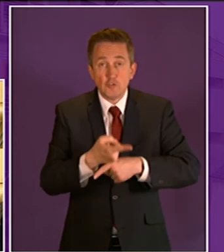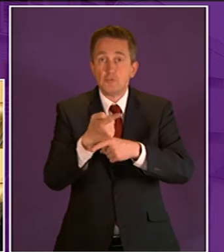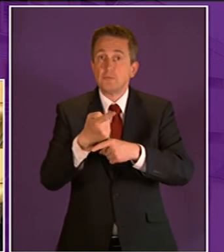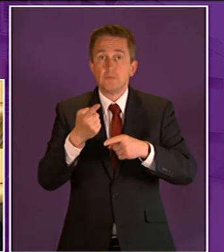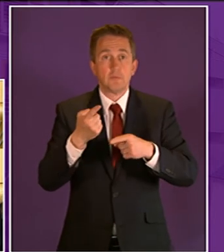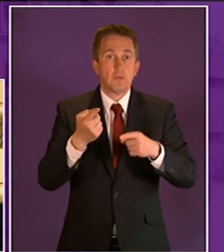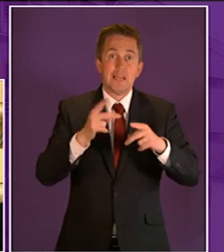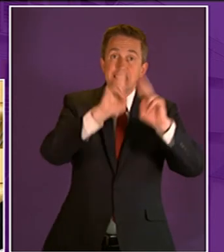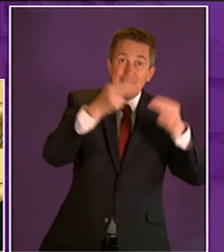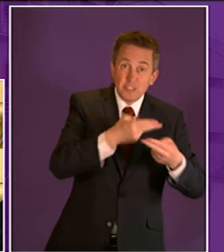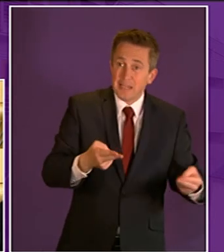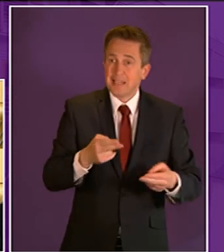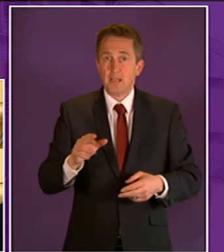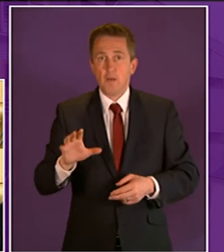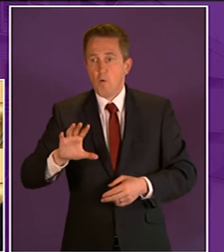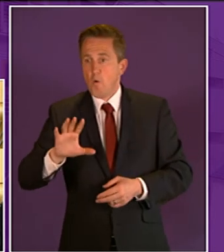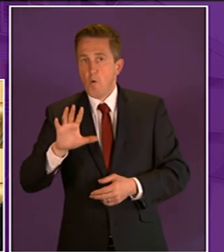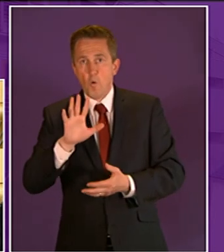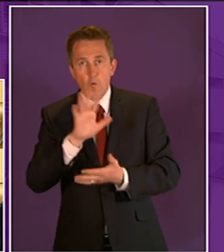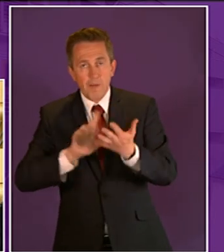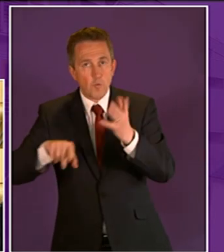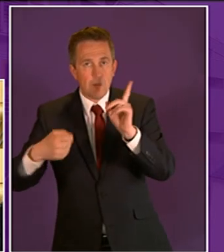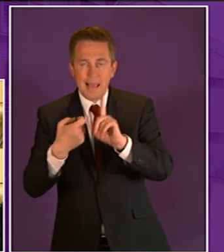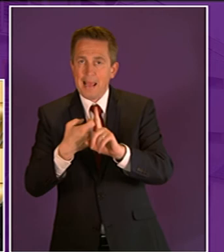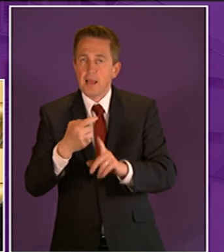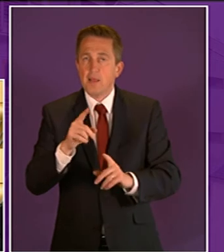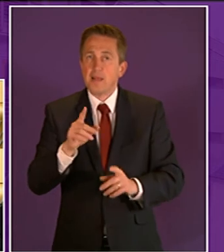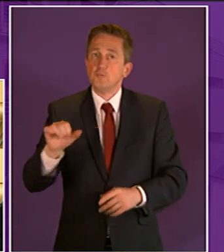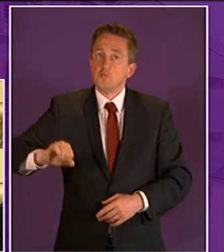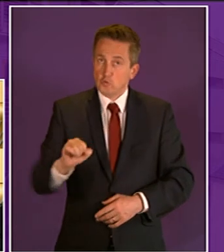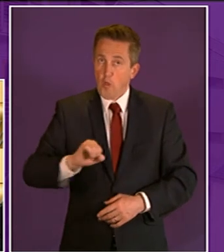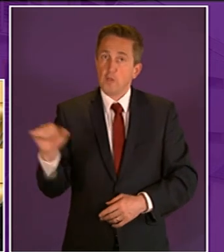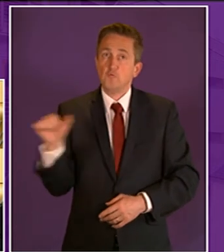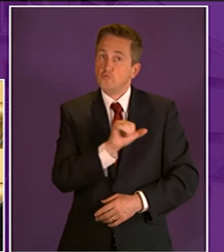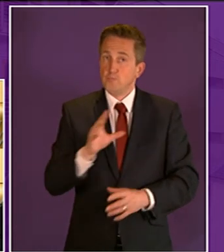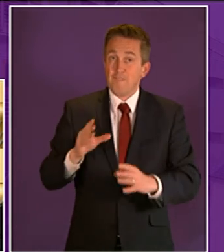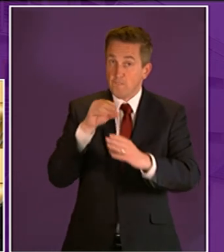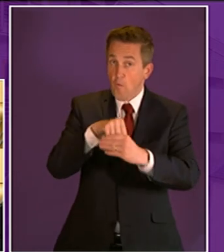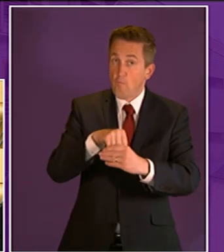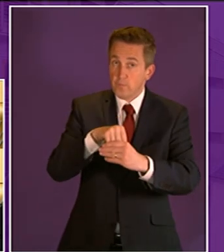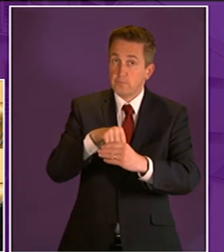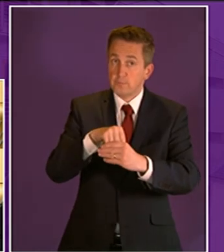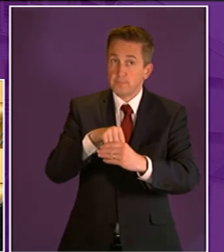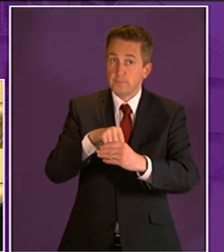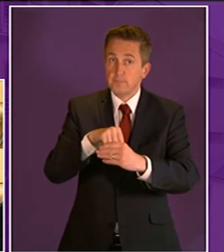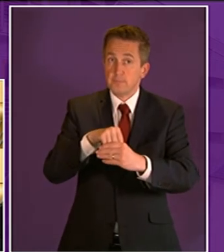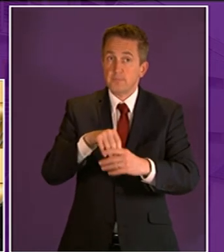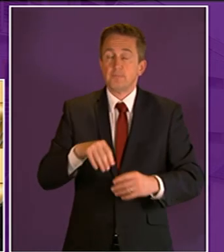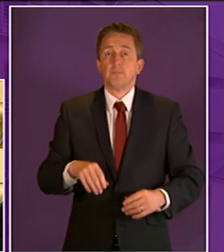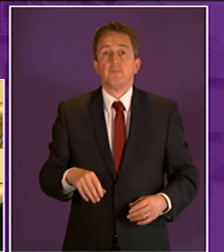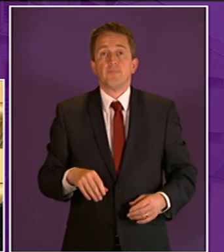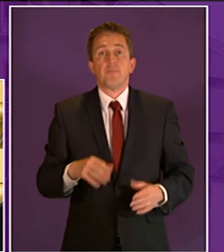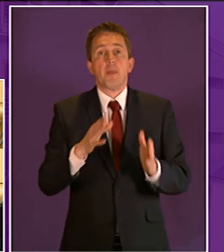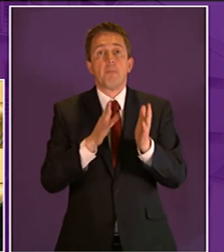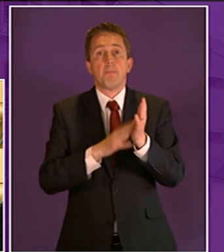international or national response to that, that Scotland has an involvement in that, which is why it was very important that